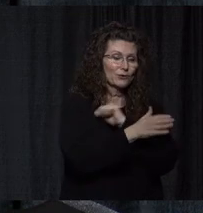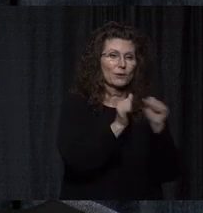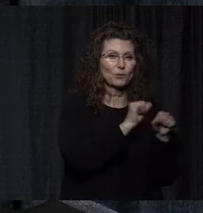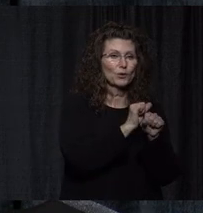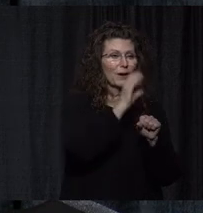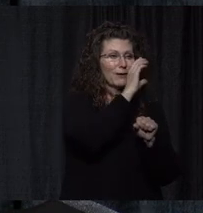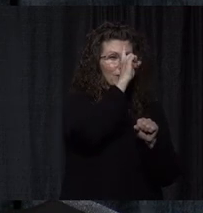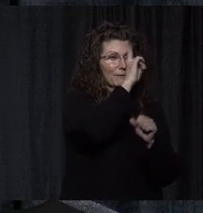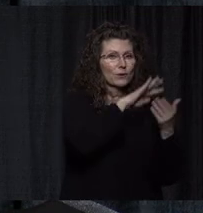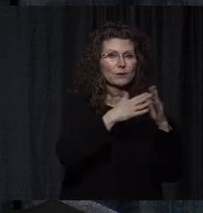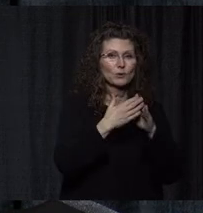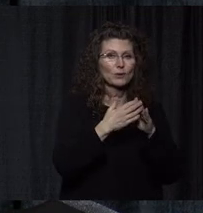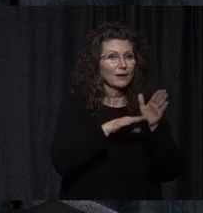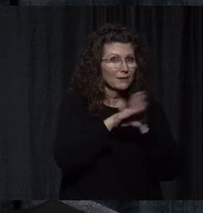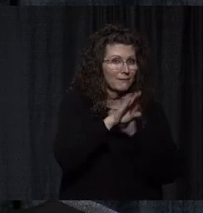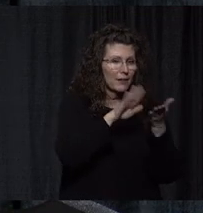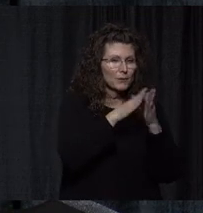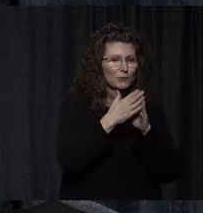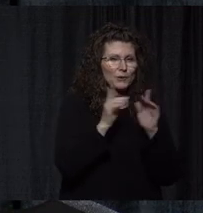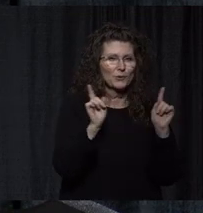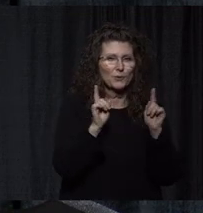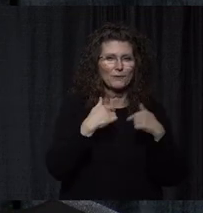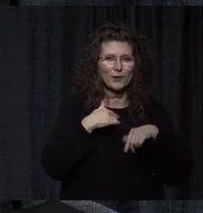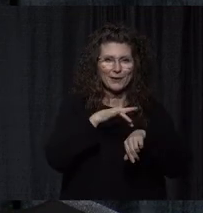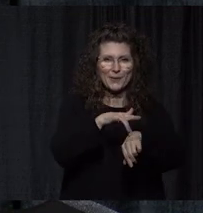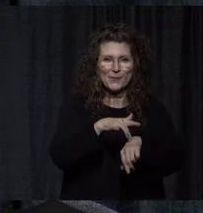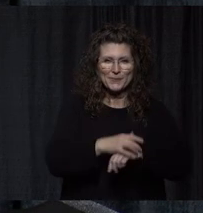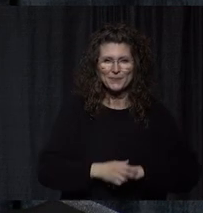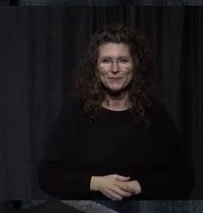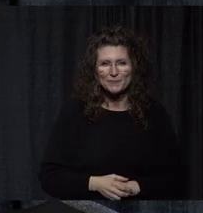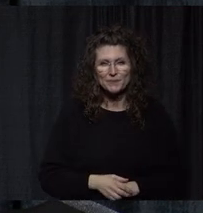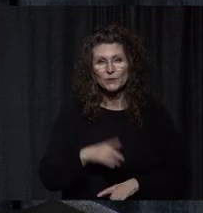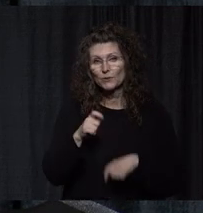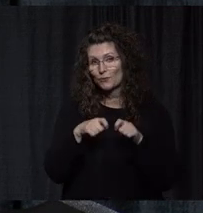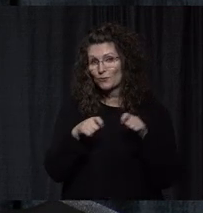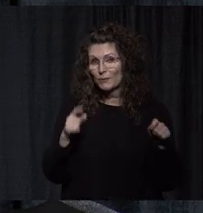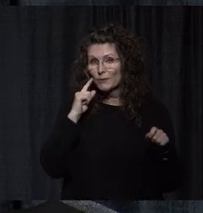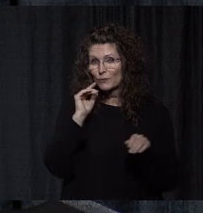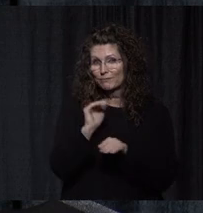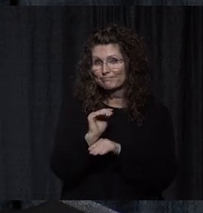go. So in wrapping up my comments for tonight,